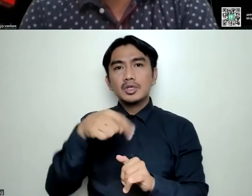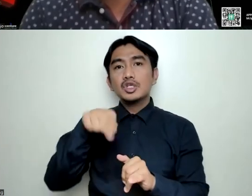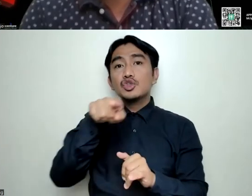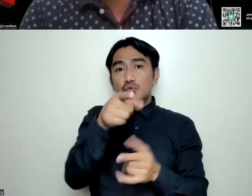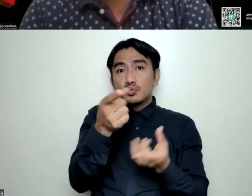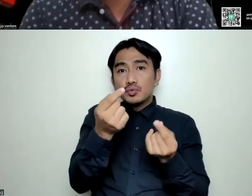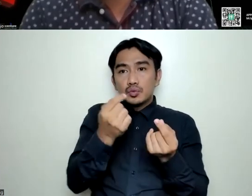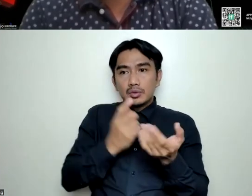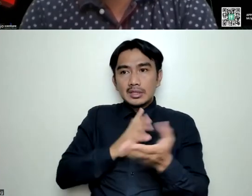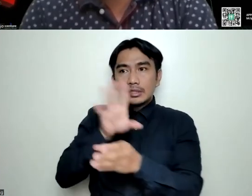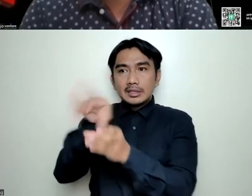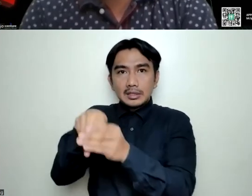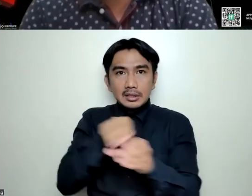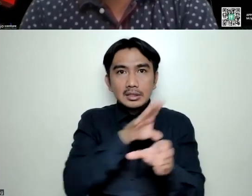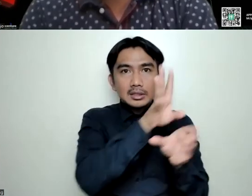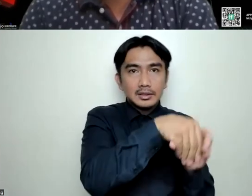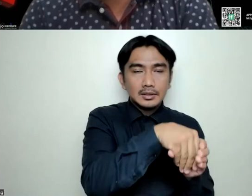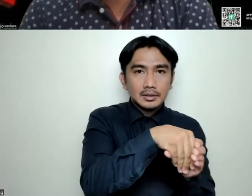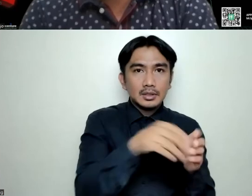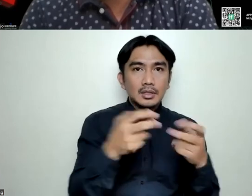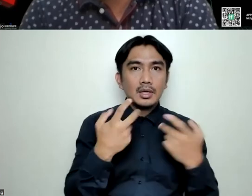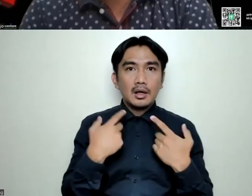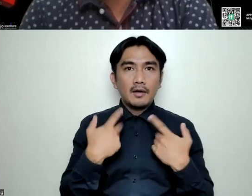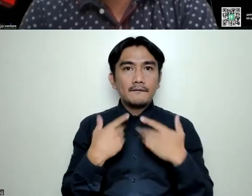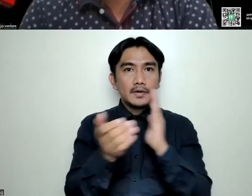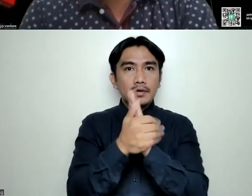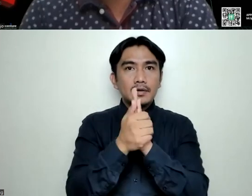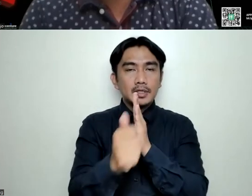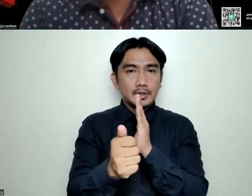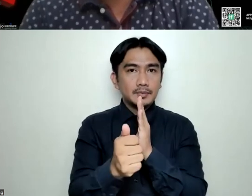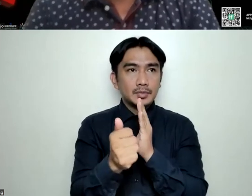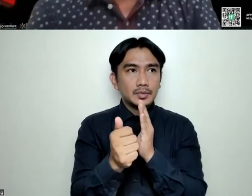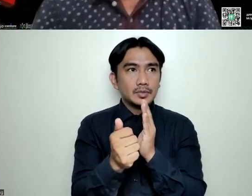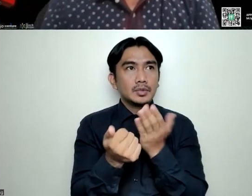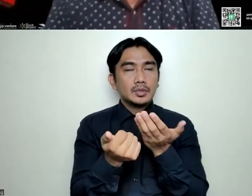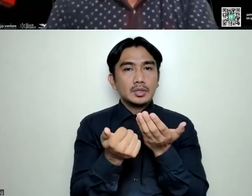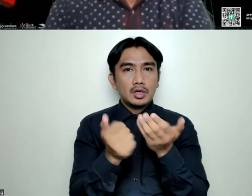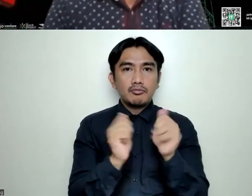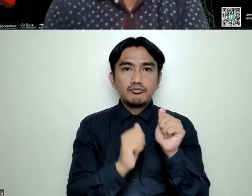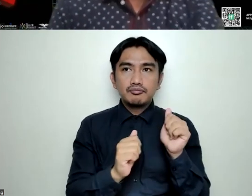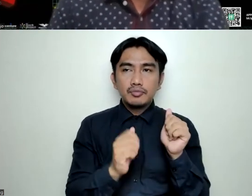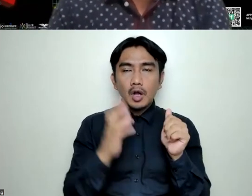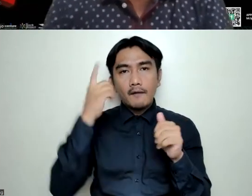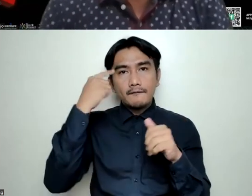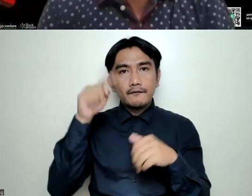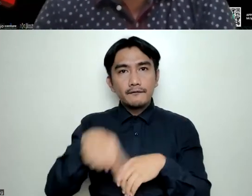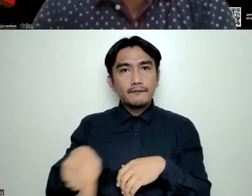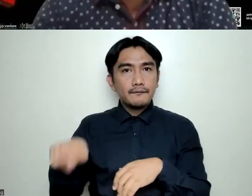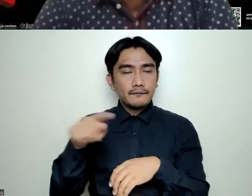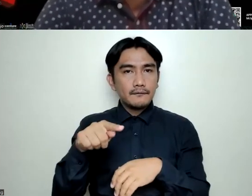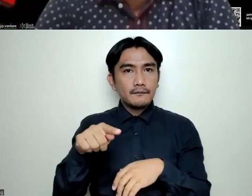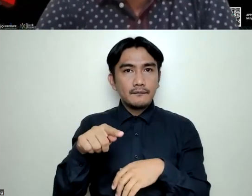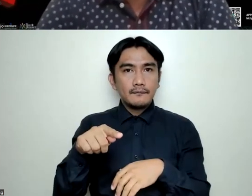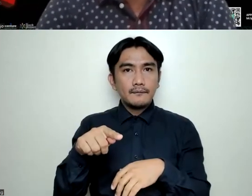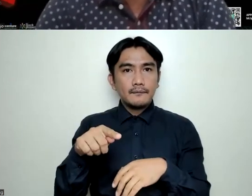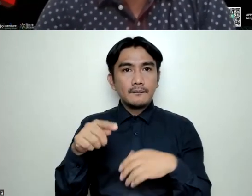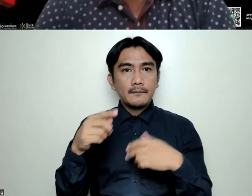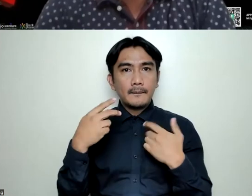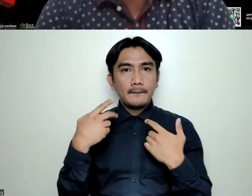why with the expertise of our forester and our